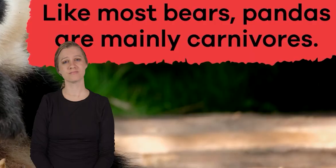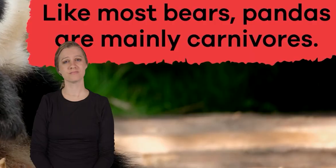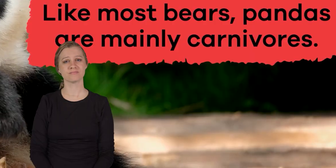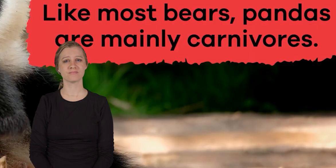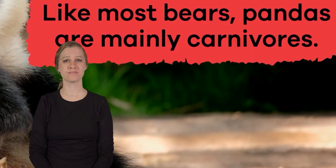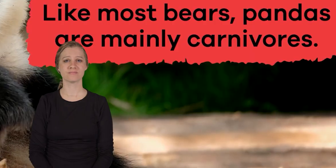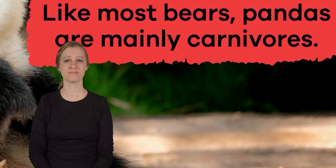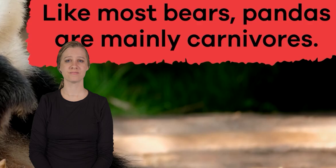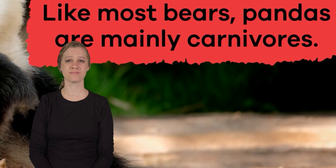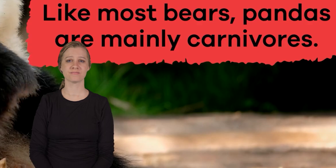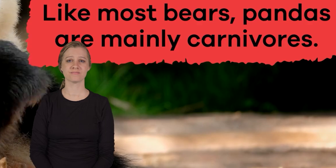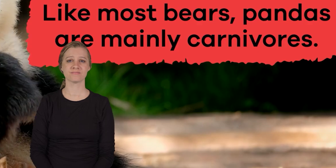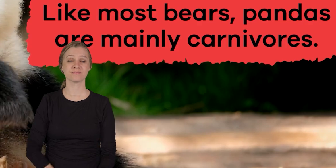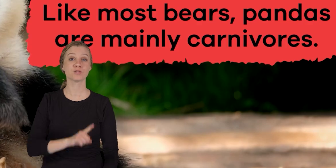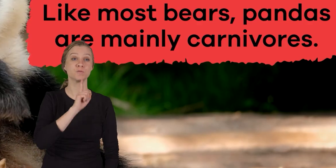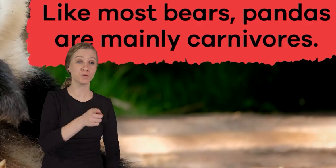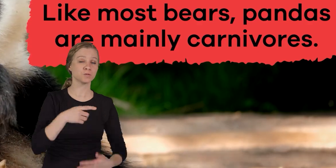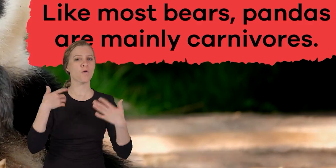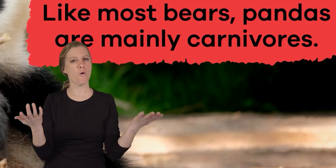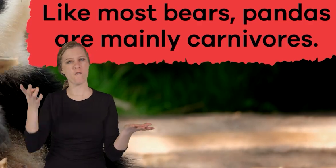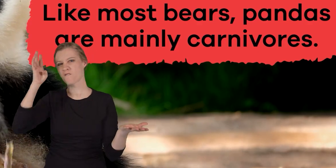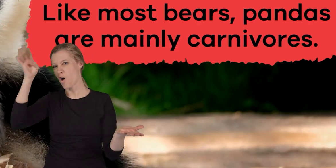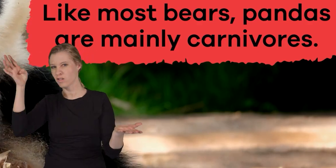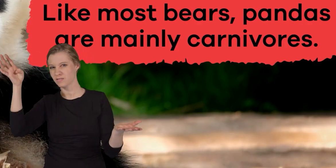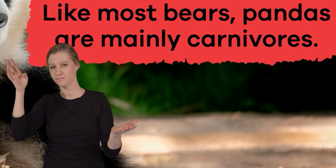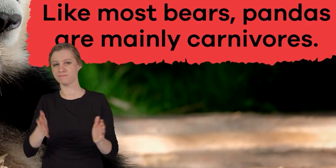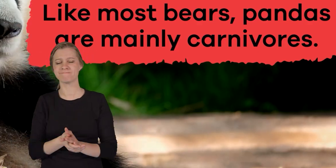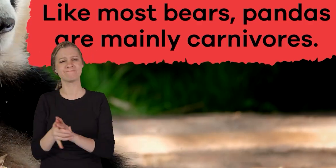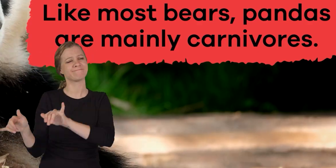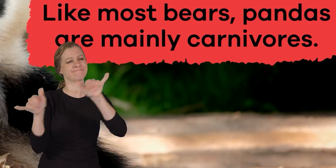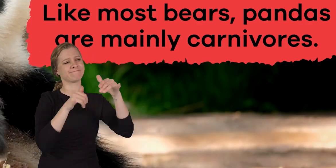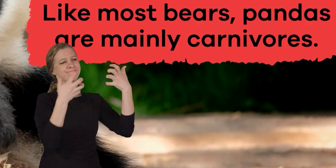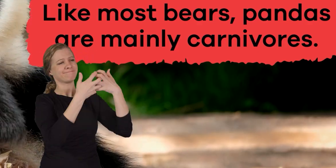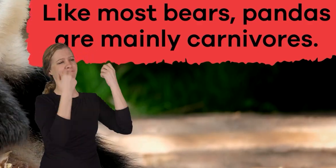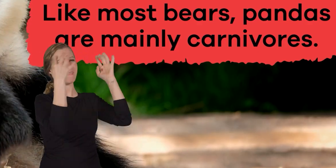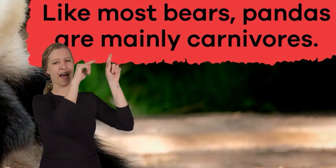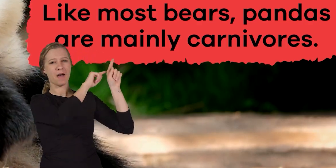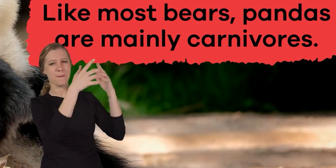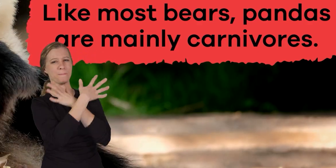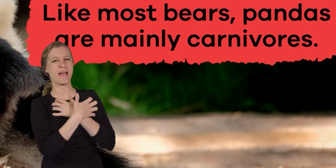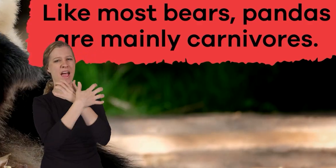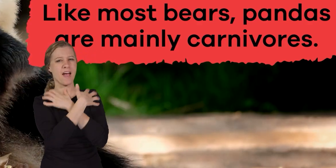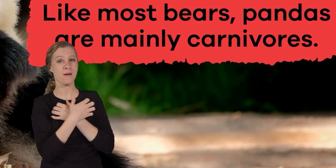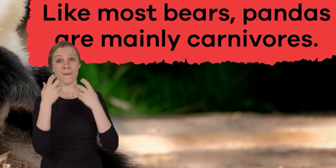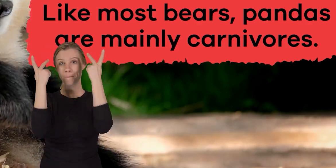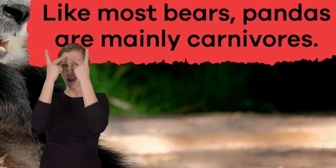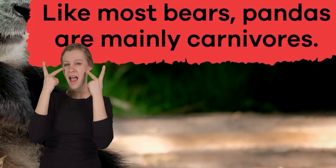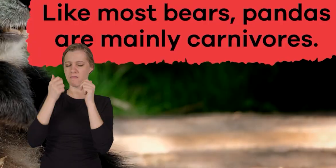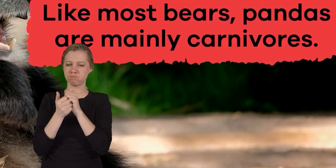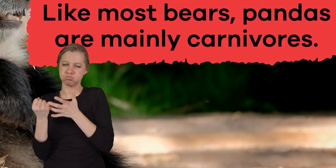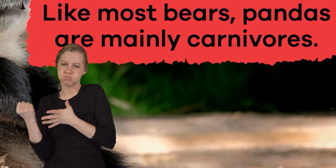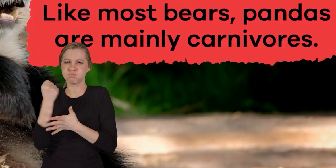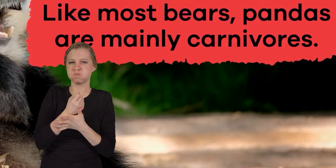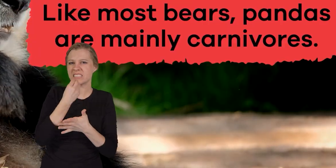True or false? Like most bears, pandas are mainly carnivores.